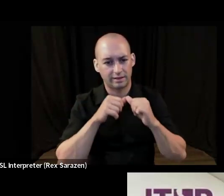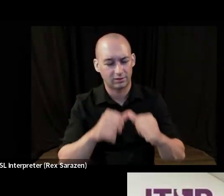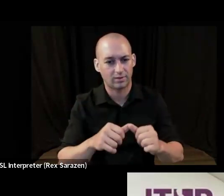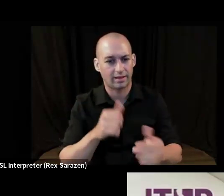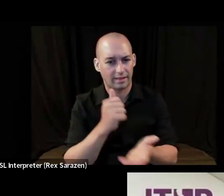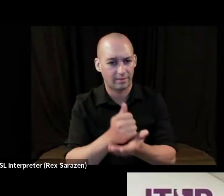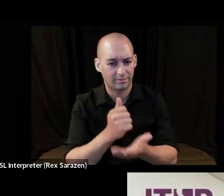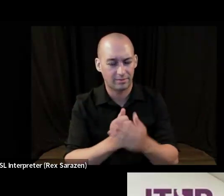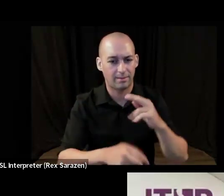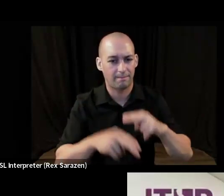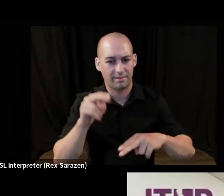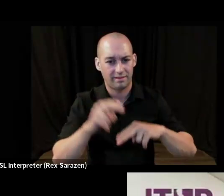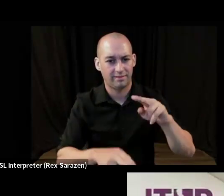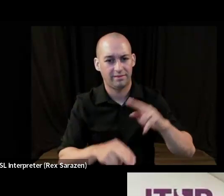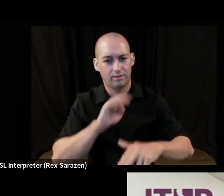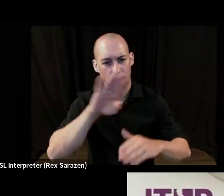that ecosystem are